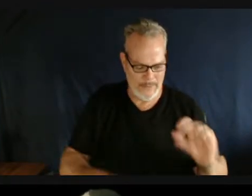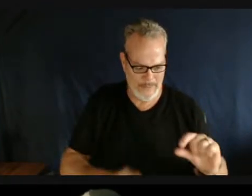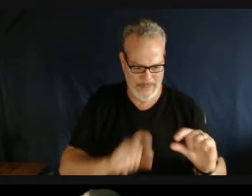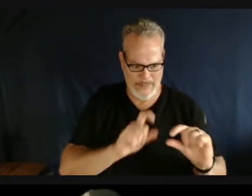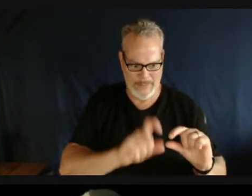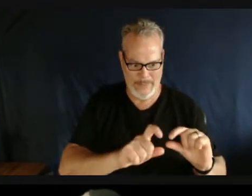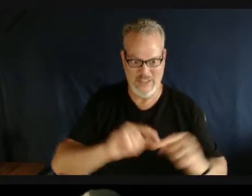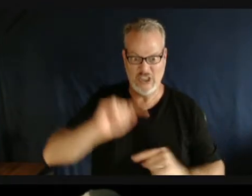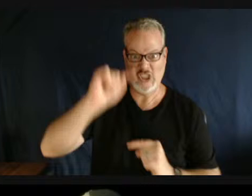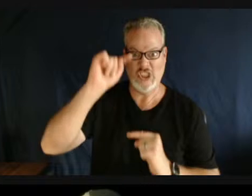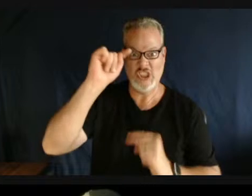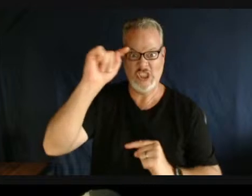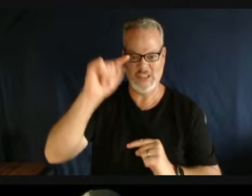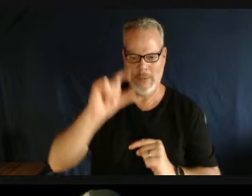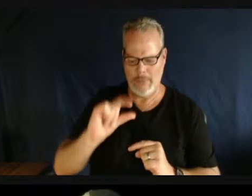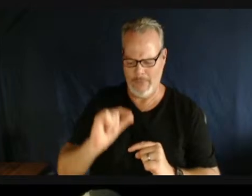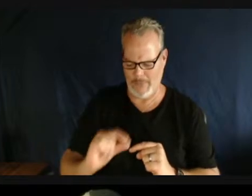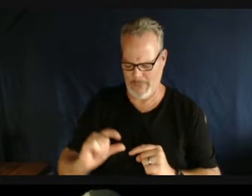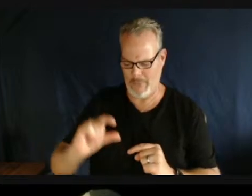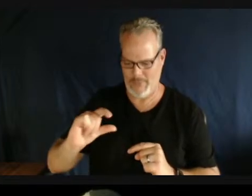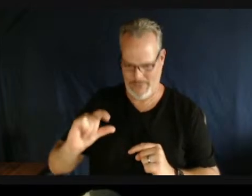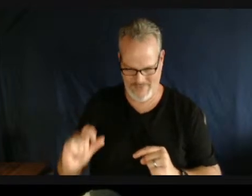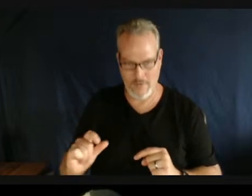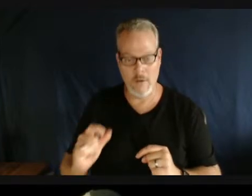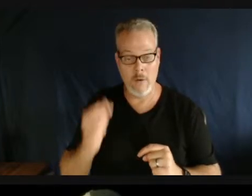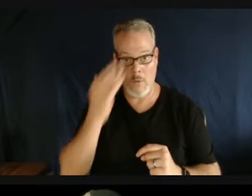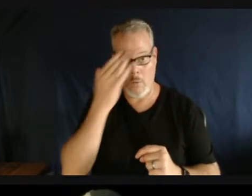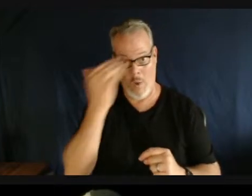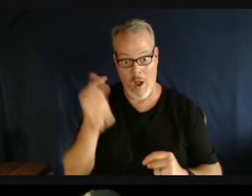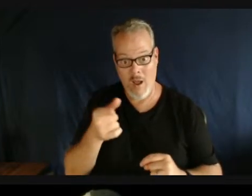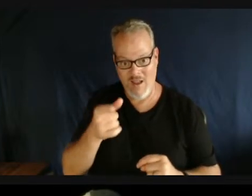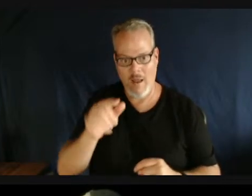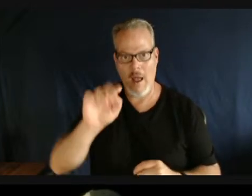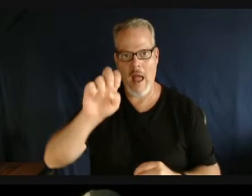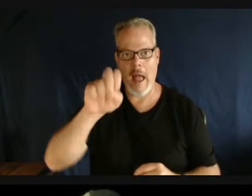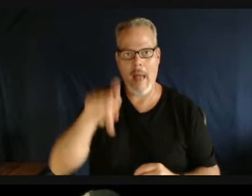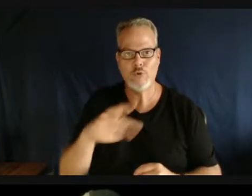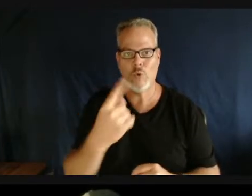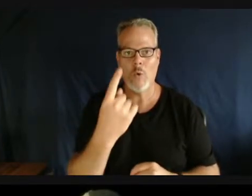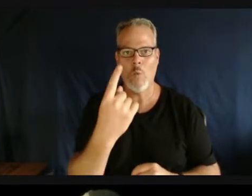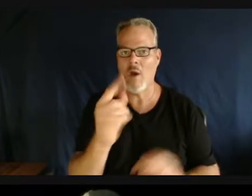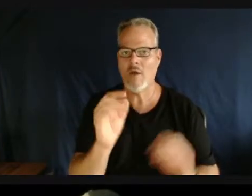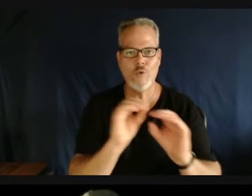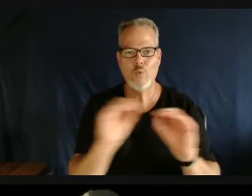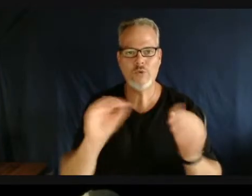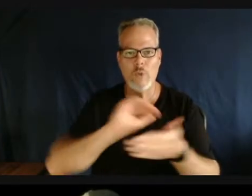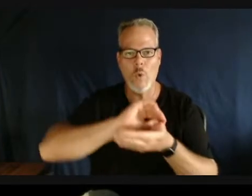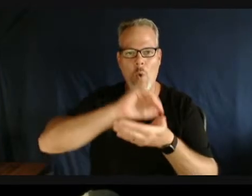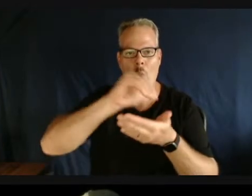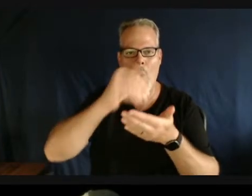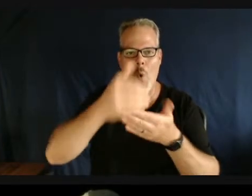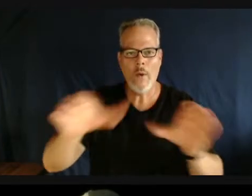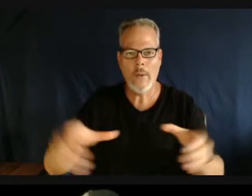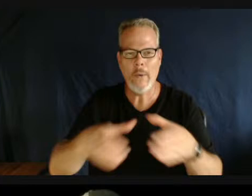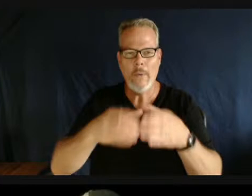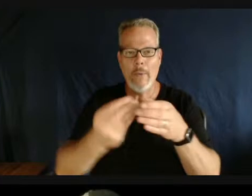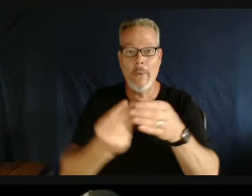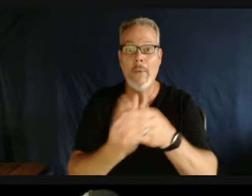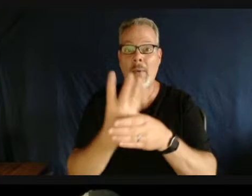way I think of this is, we saw episode 1 was the original fissures. There wasn't any cone or fountain yet. We're building the lower fountains to